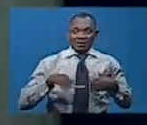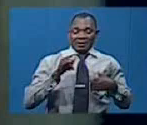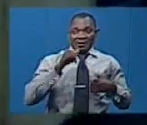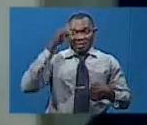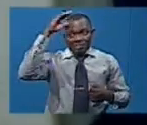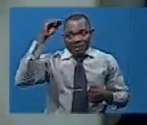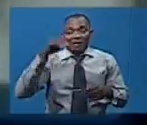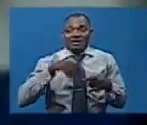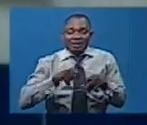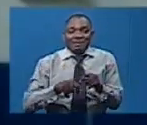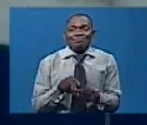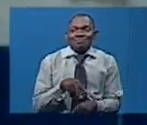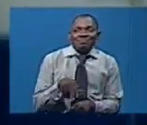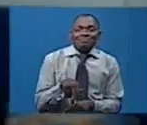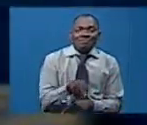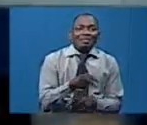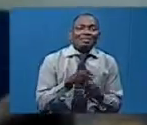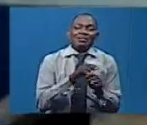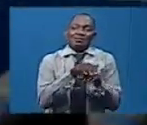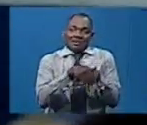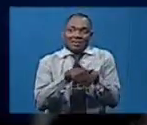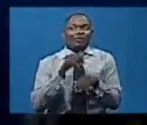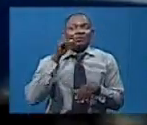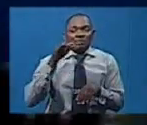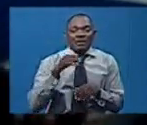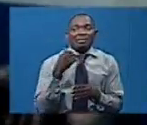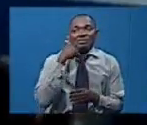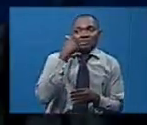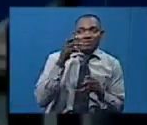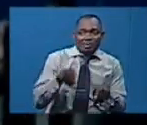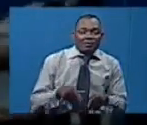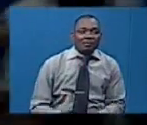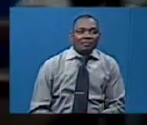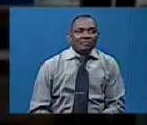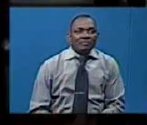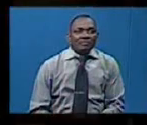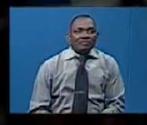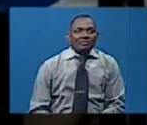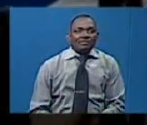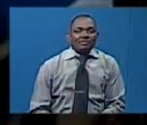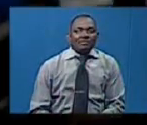of clients as he walked around pretending to be a female prostitute.